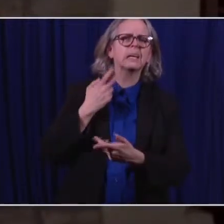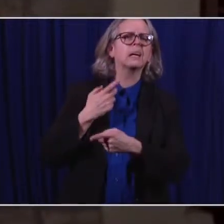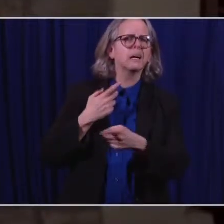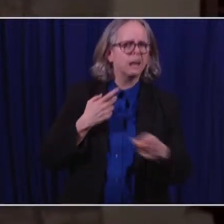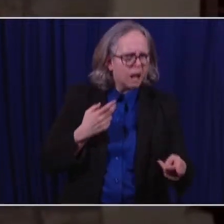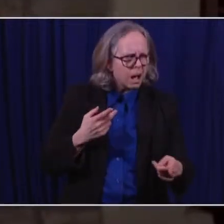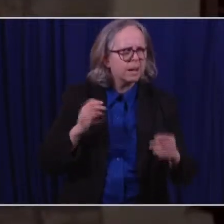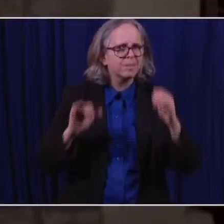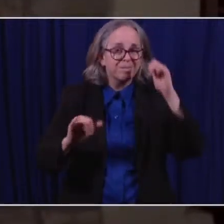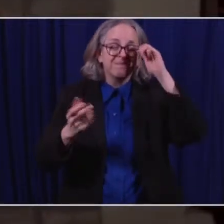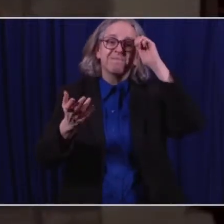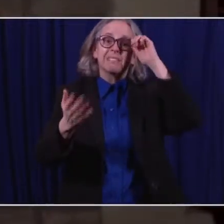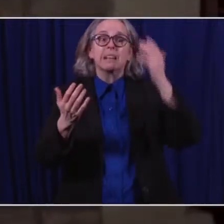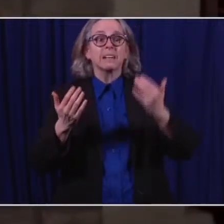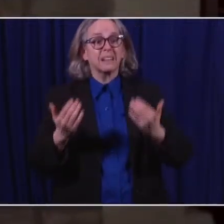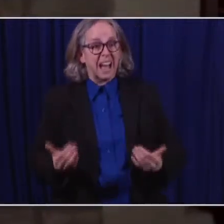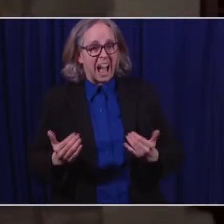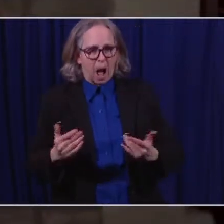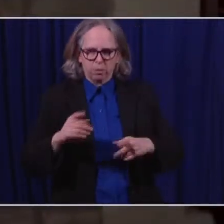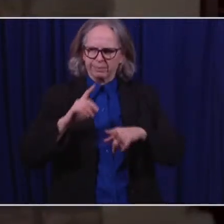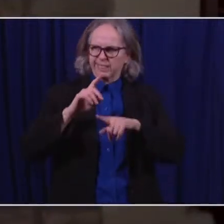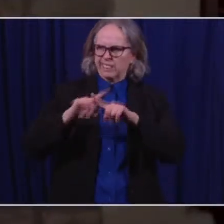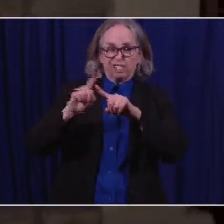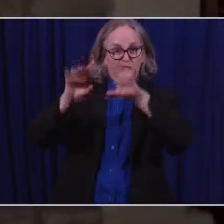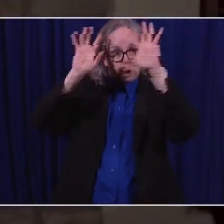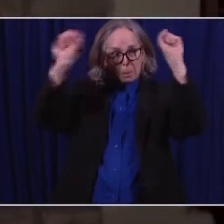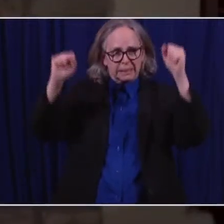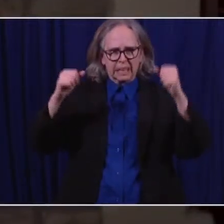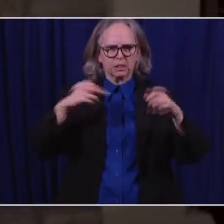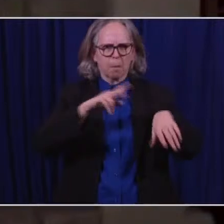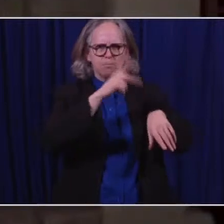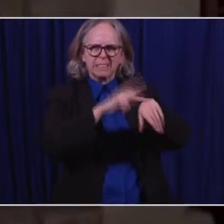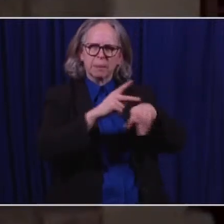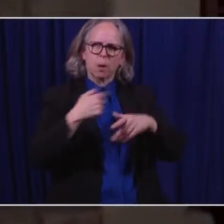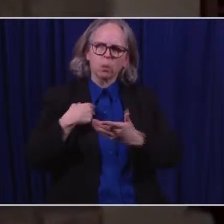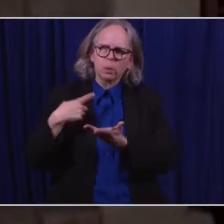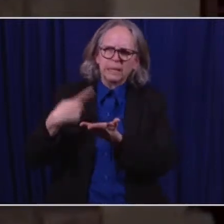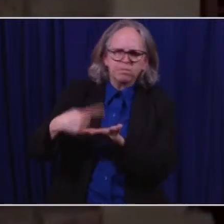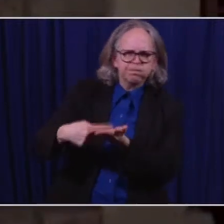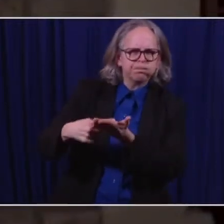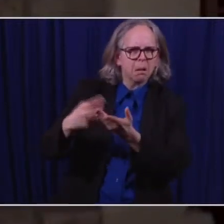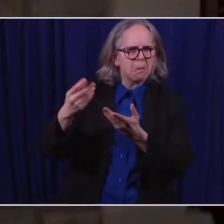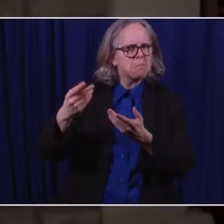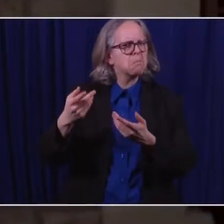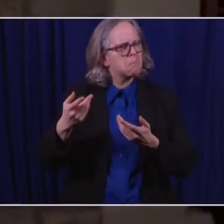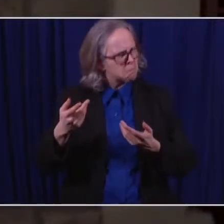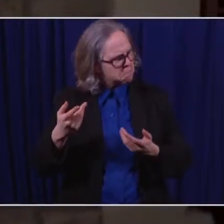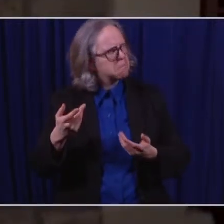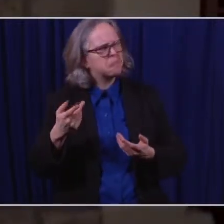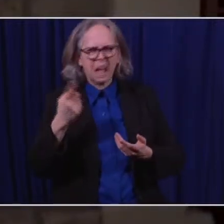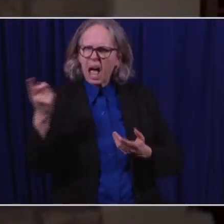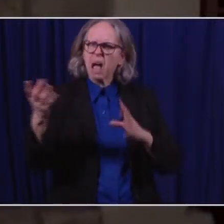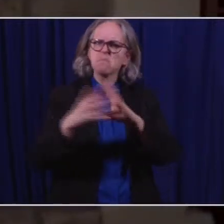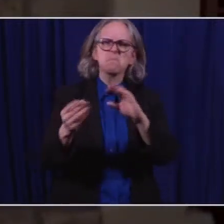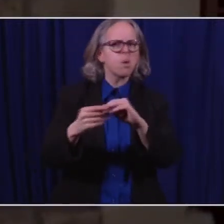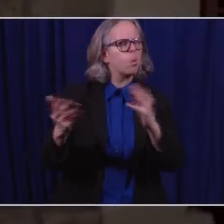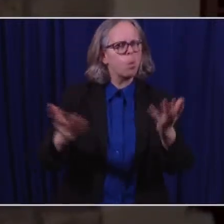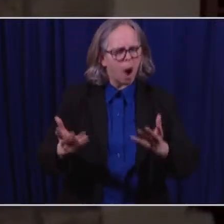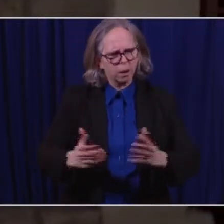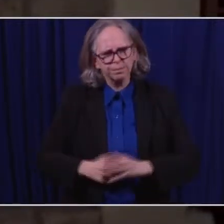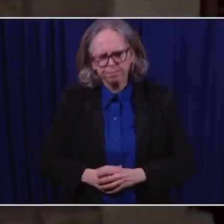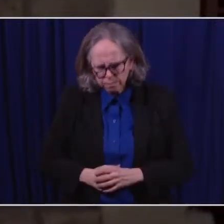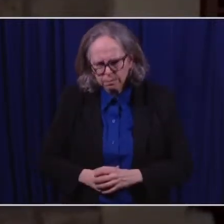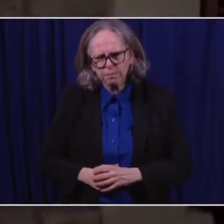principals have been reporting to me for months is even when they have a child in class who they find